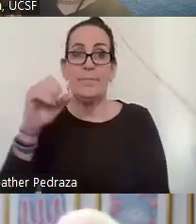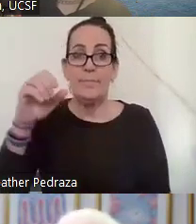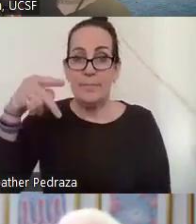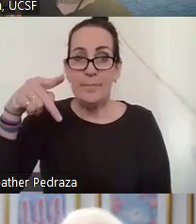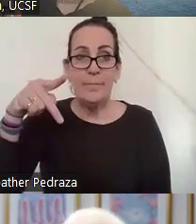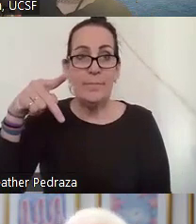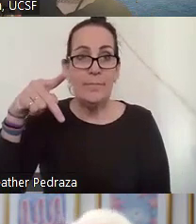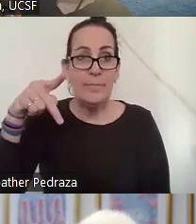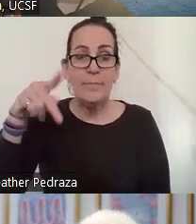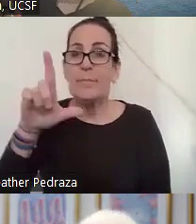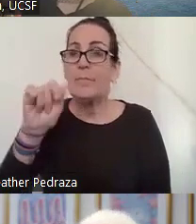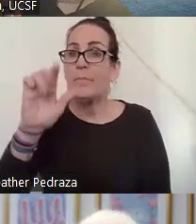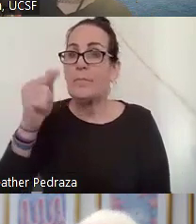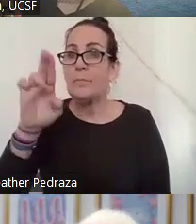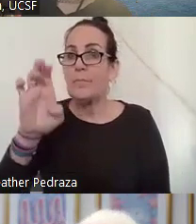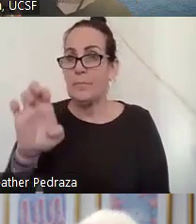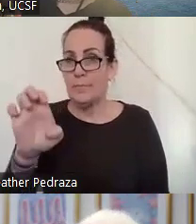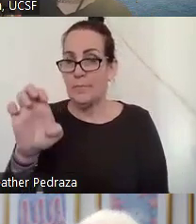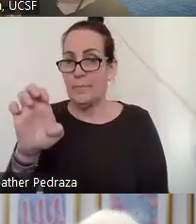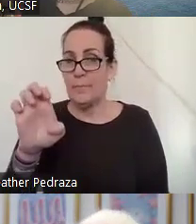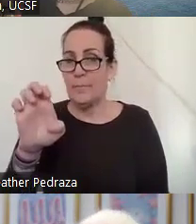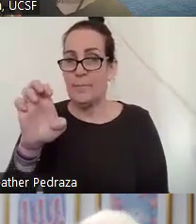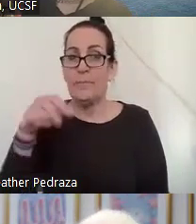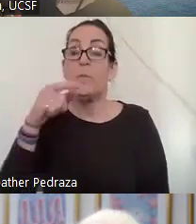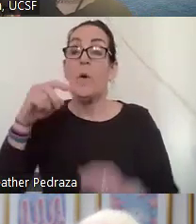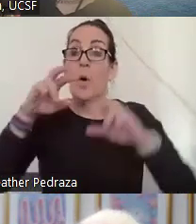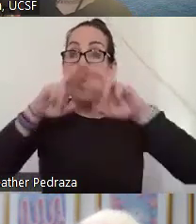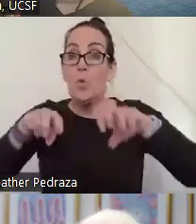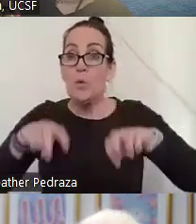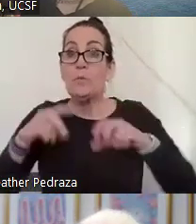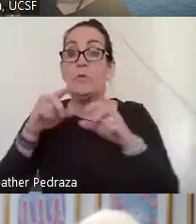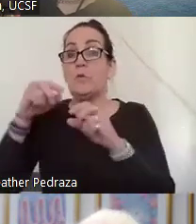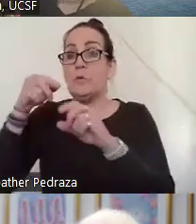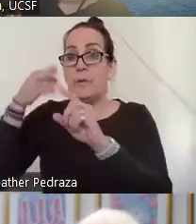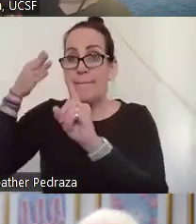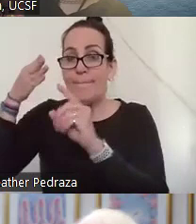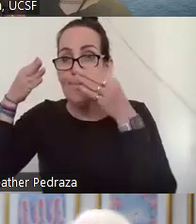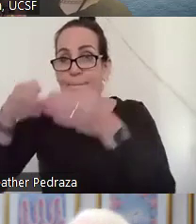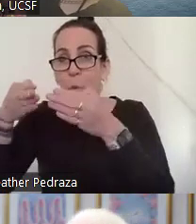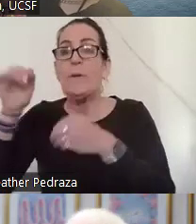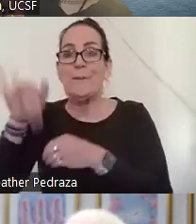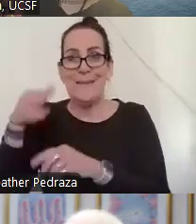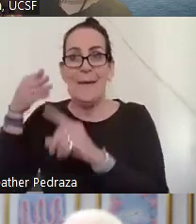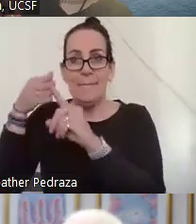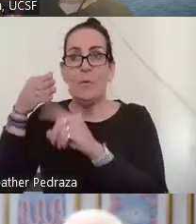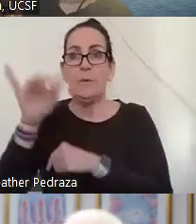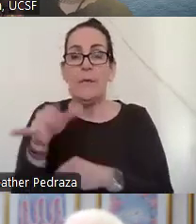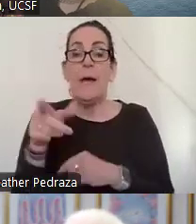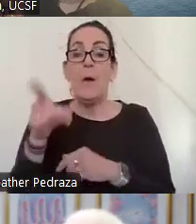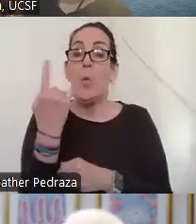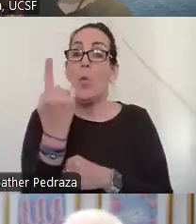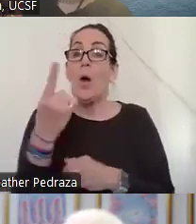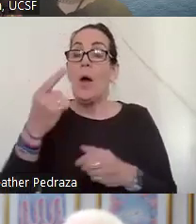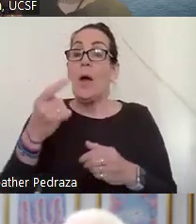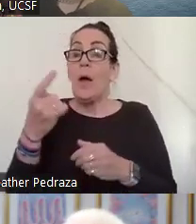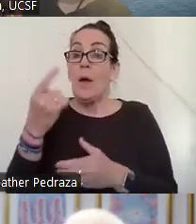process. So one form of therapy is to prevent the production of